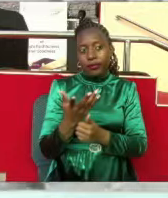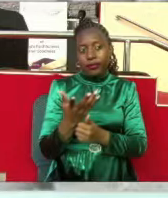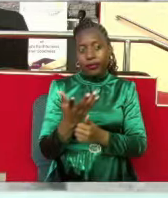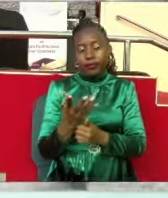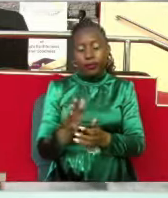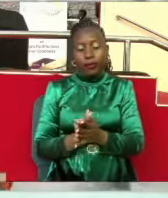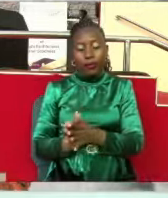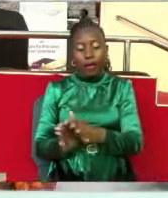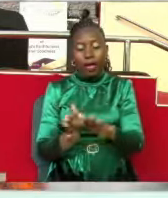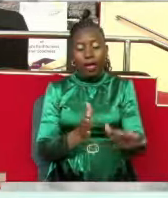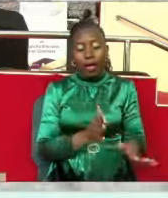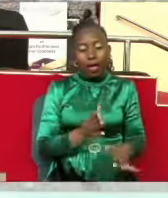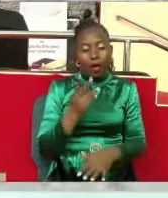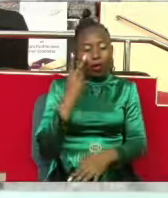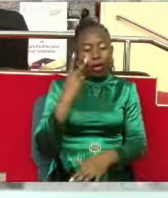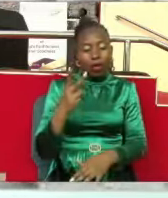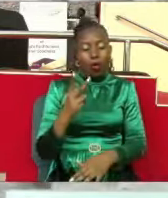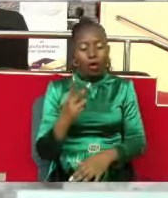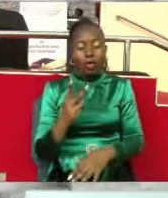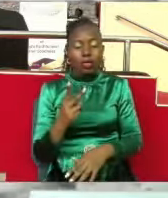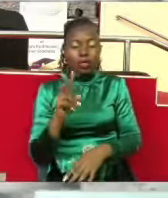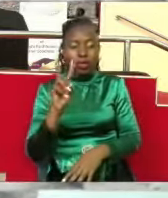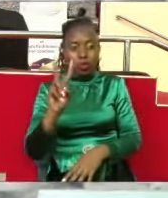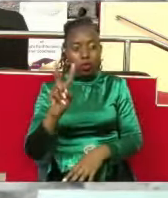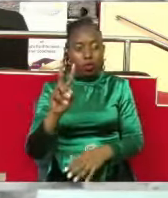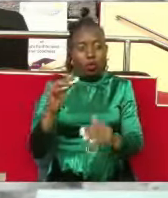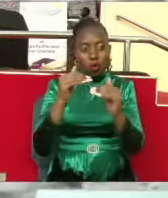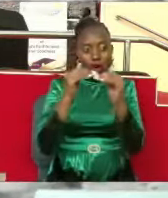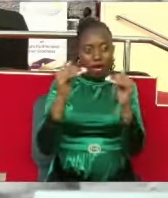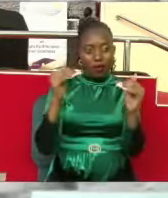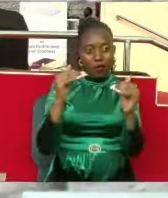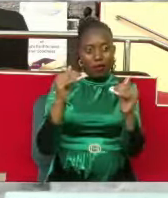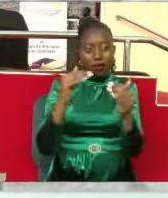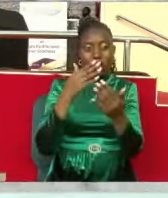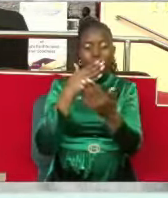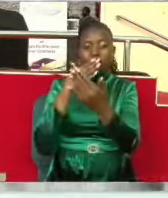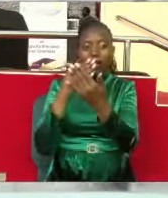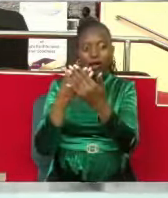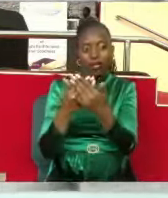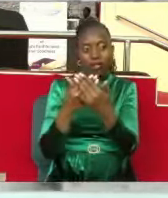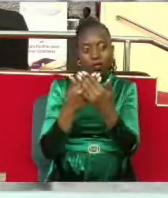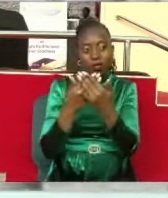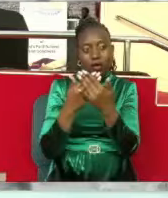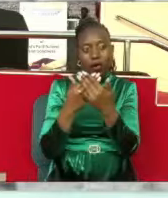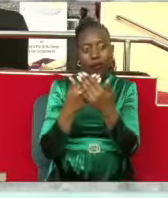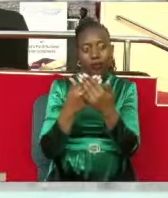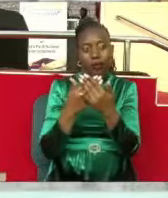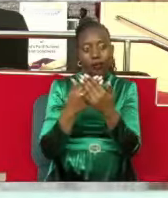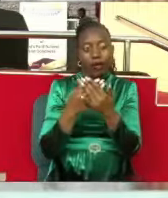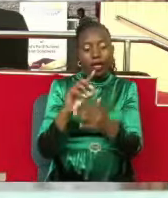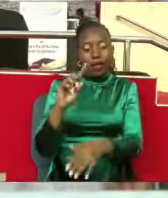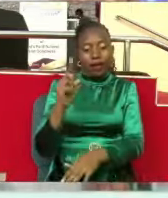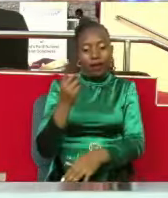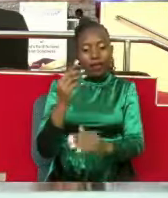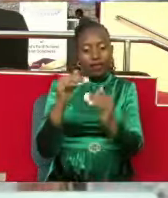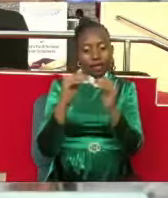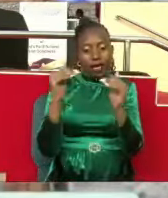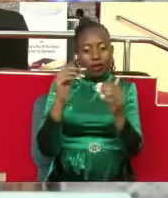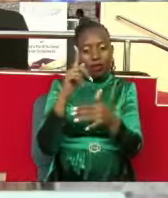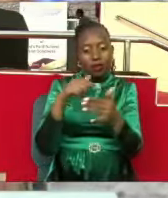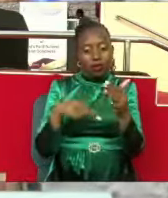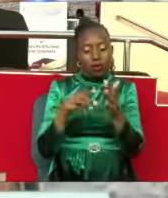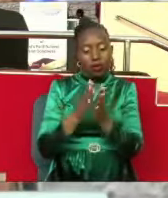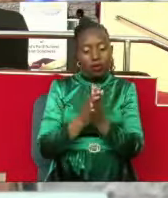to look at two levels of gratitude. Nataka tuangalie viwango viwili vya shukrani. The first level is what I call